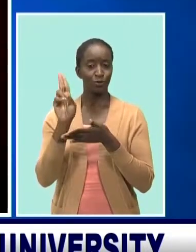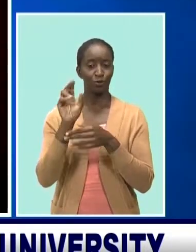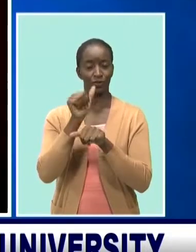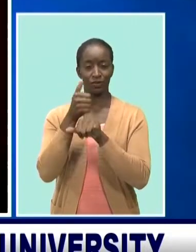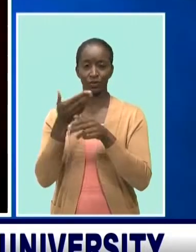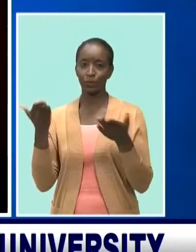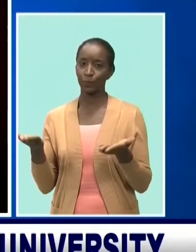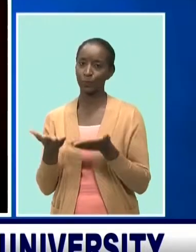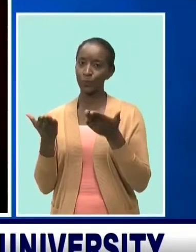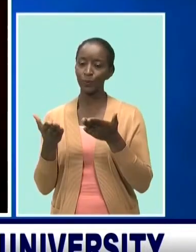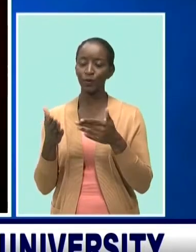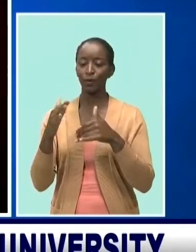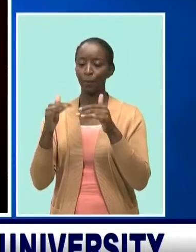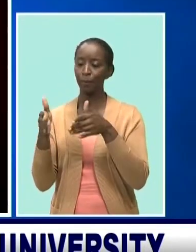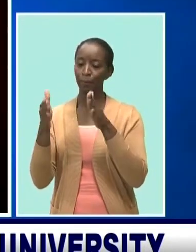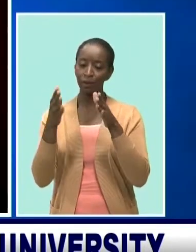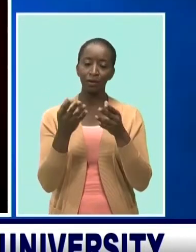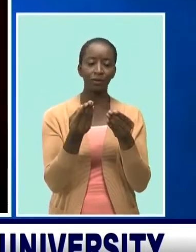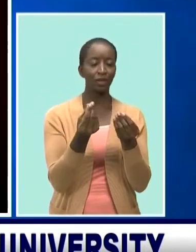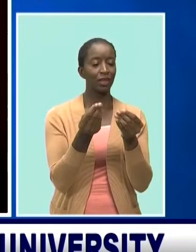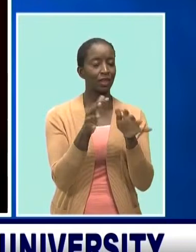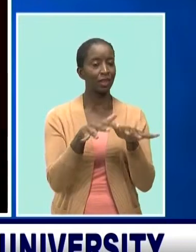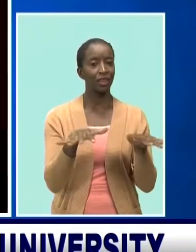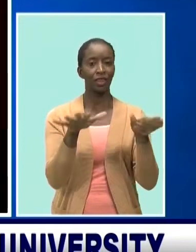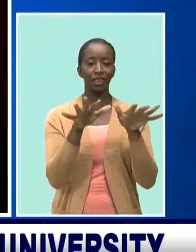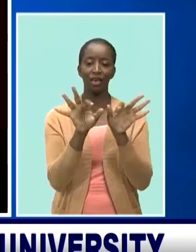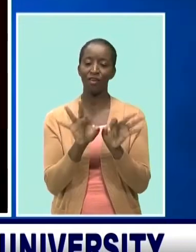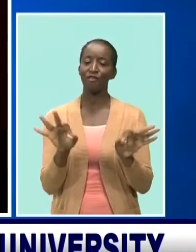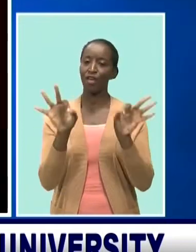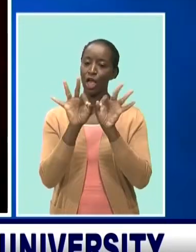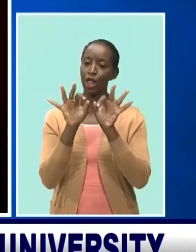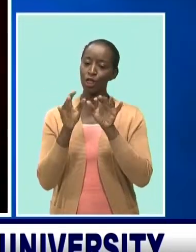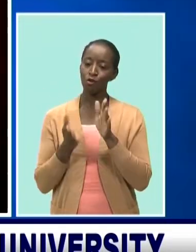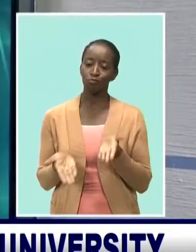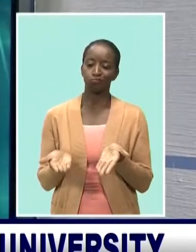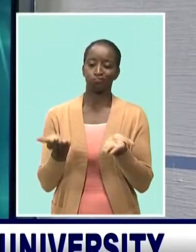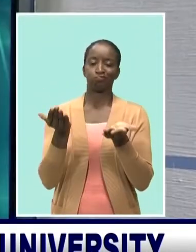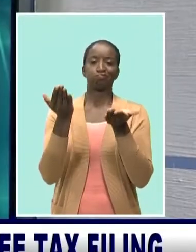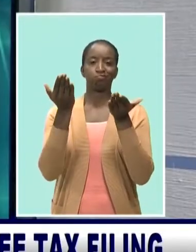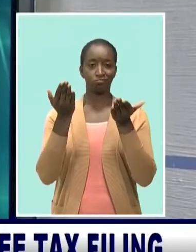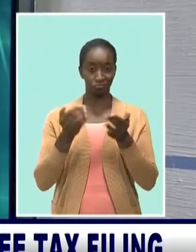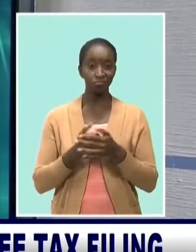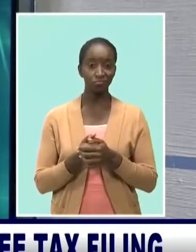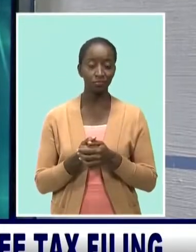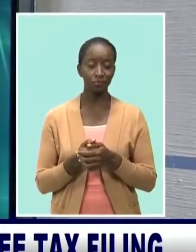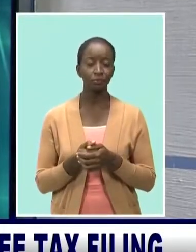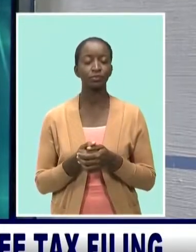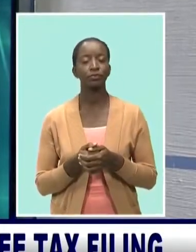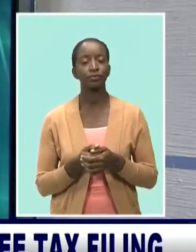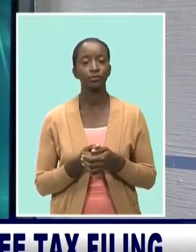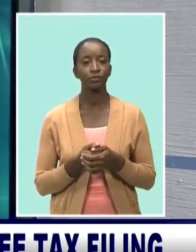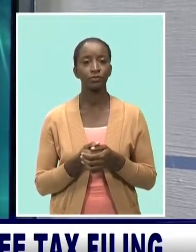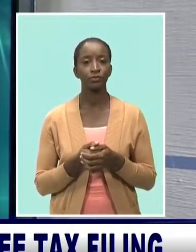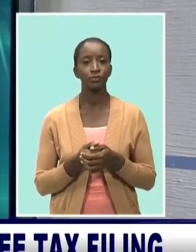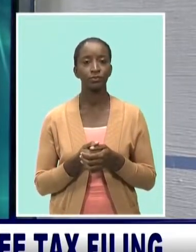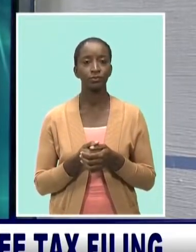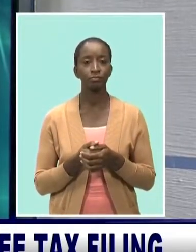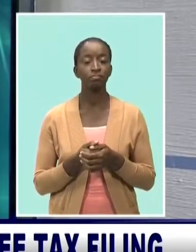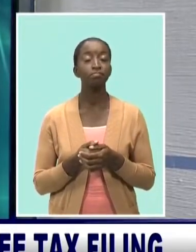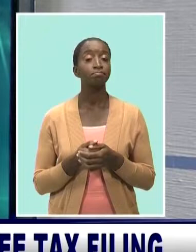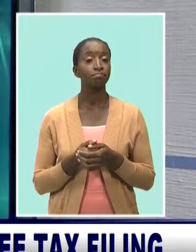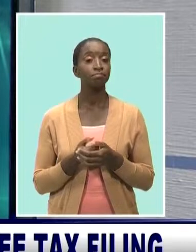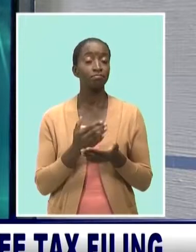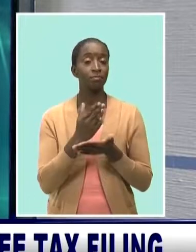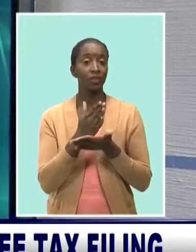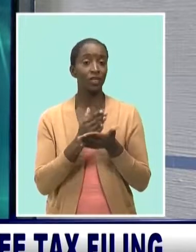last seven years. Lisa Lord for the Business Report. Thanks, Lisa. Some workers are still unable